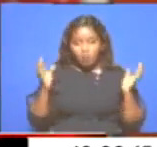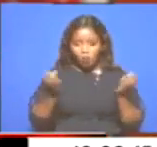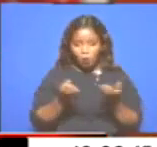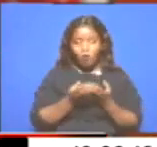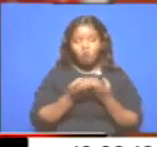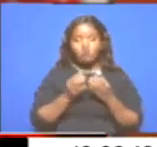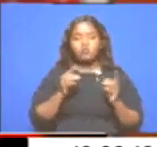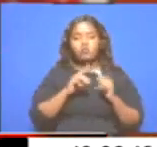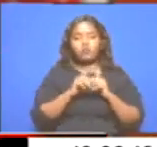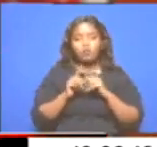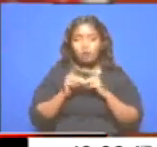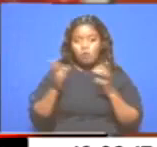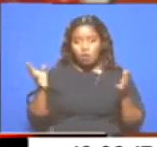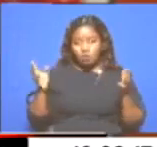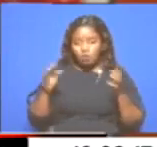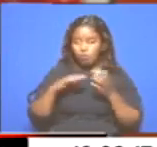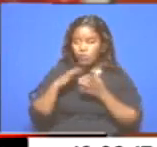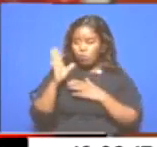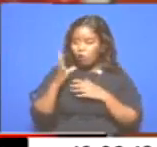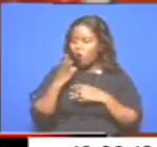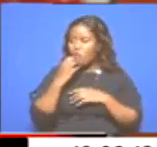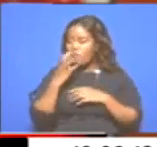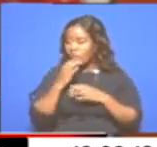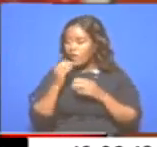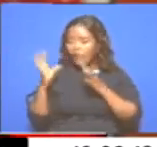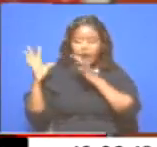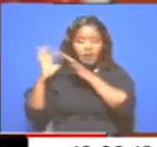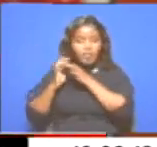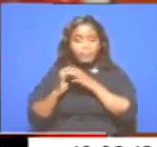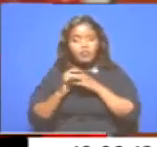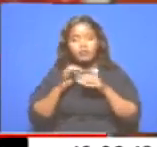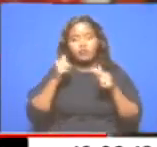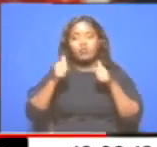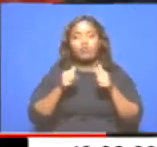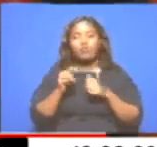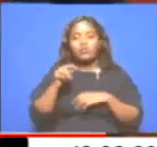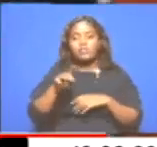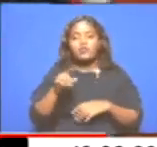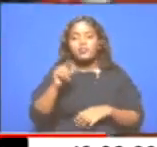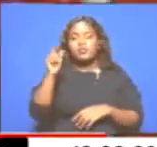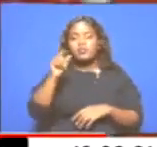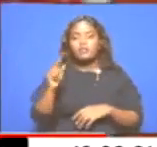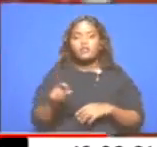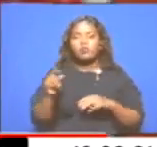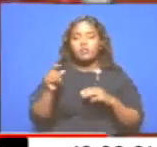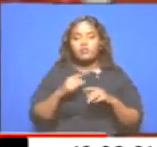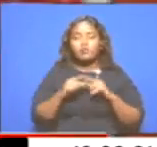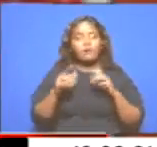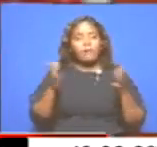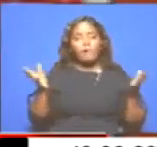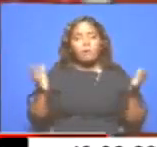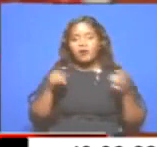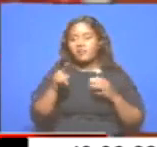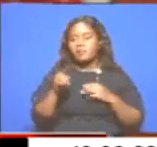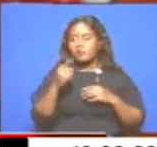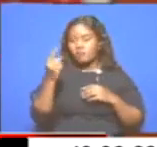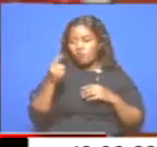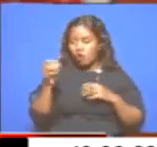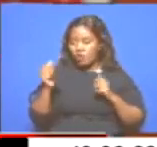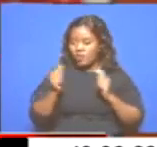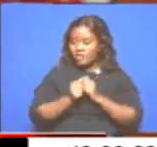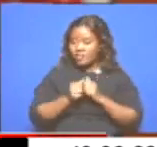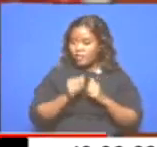example, the floriculture sector, we export flowers into this region directly, but that actually is only 10% of what they actually